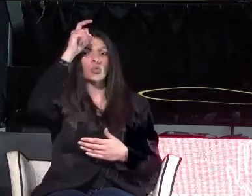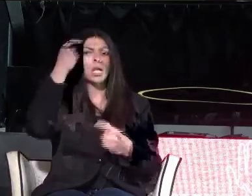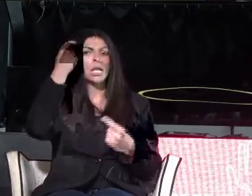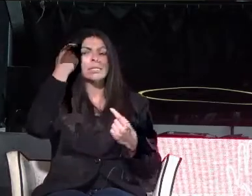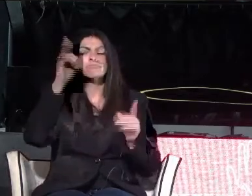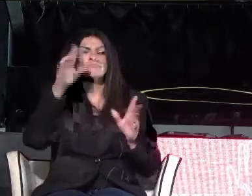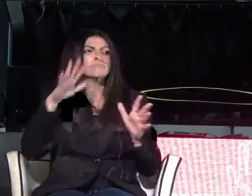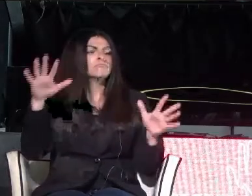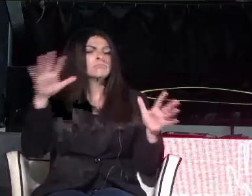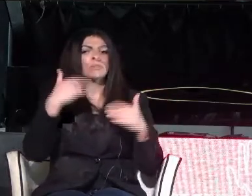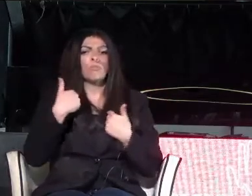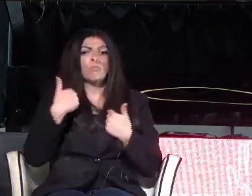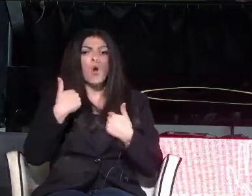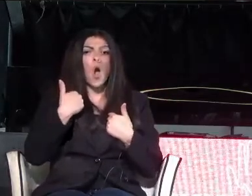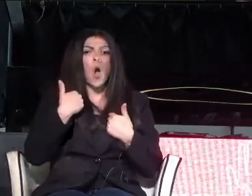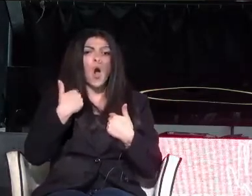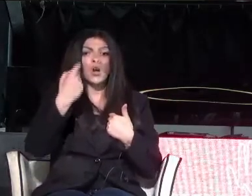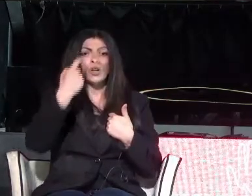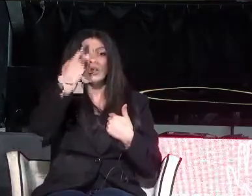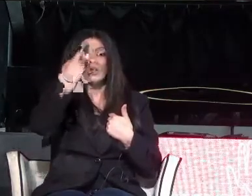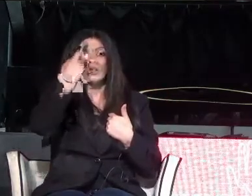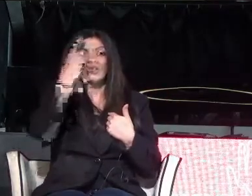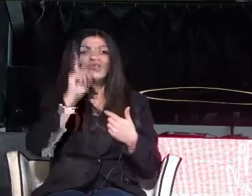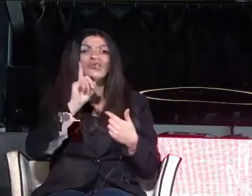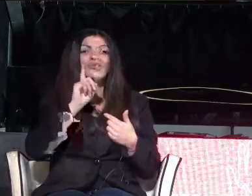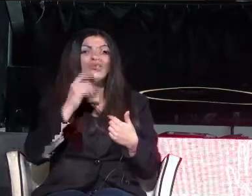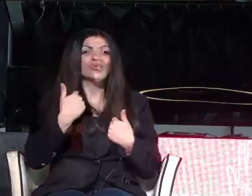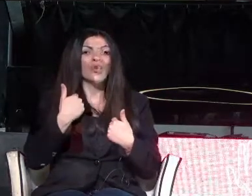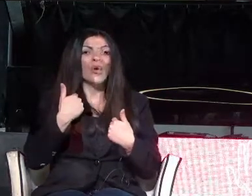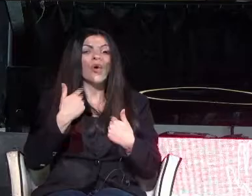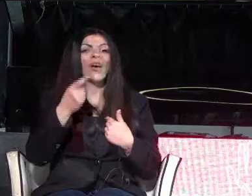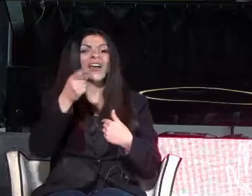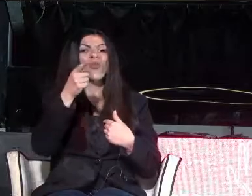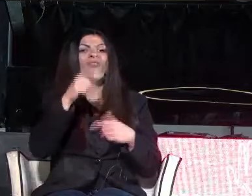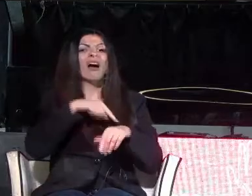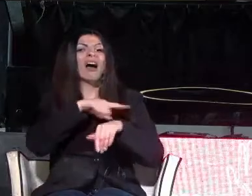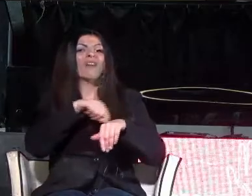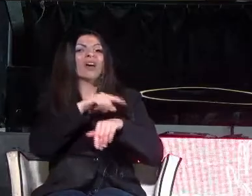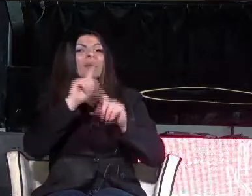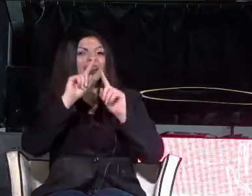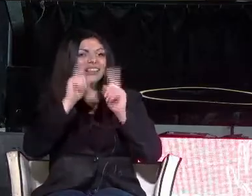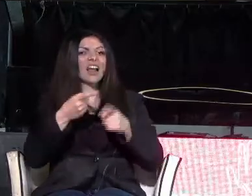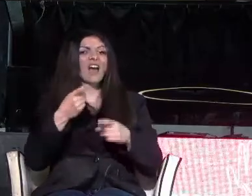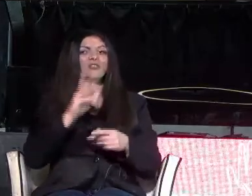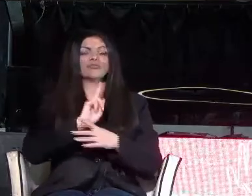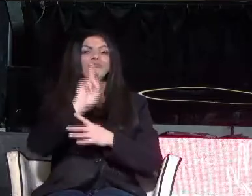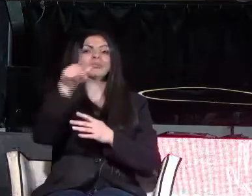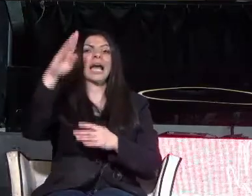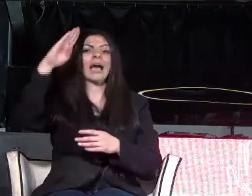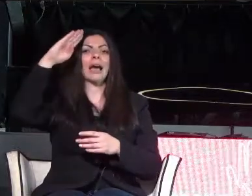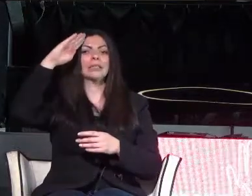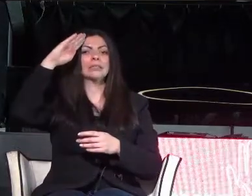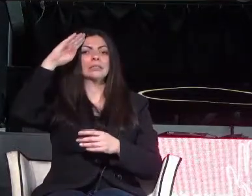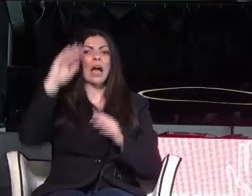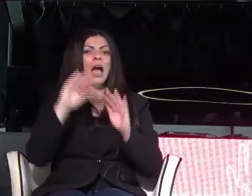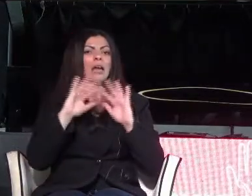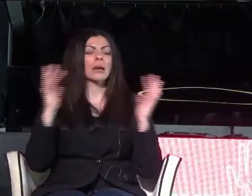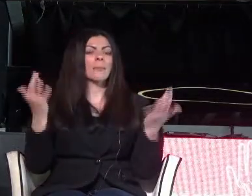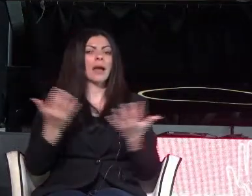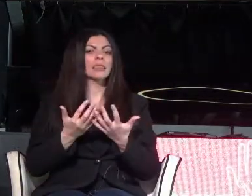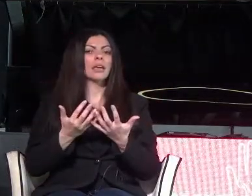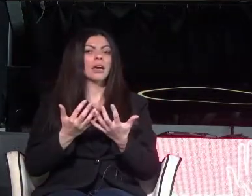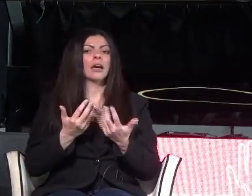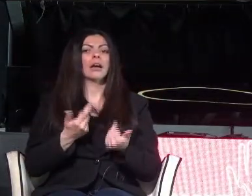attend his compulsory military service. As my uncle, the son of my auntie, was not allowed to travel with his